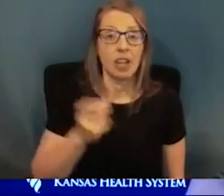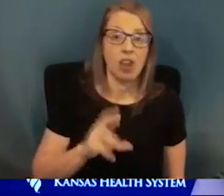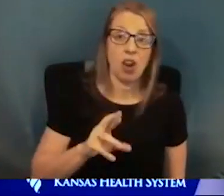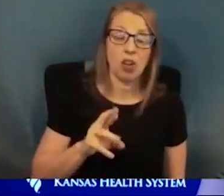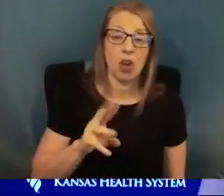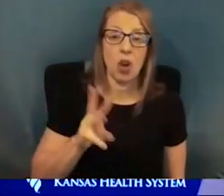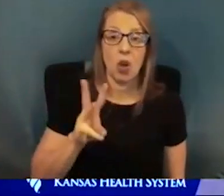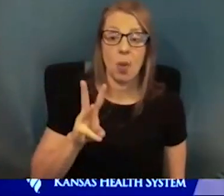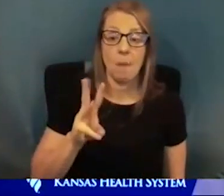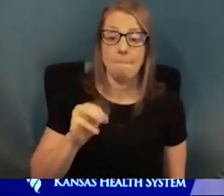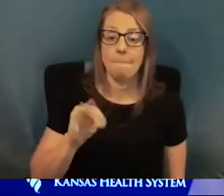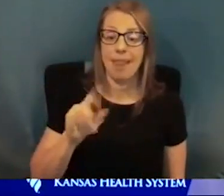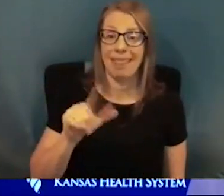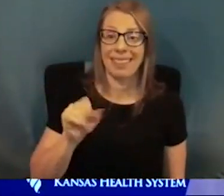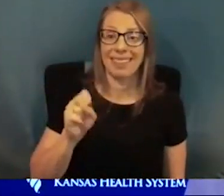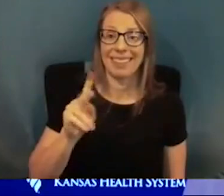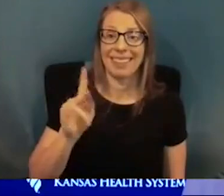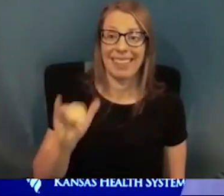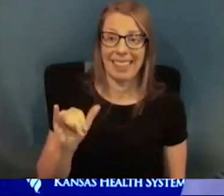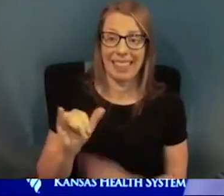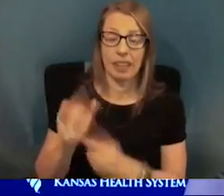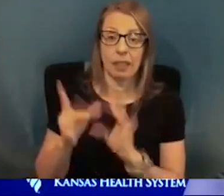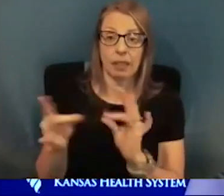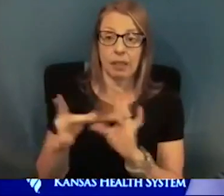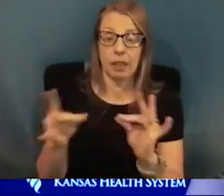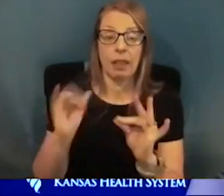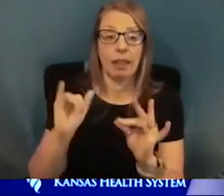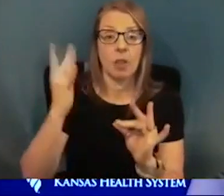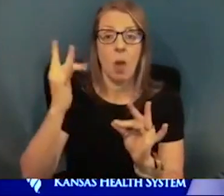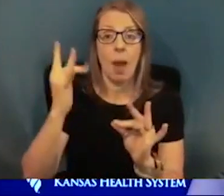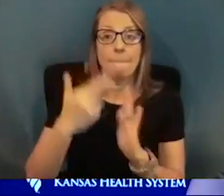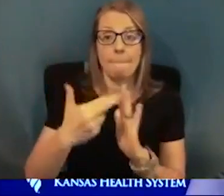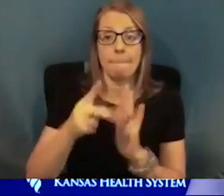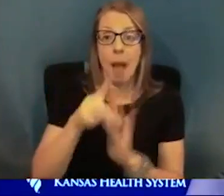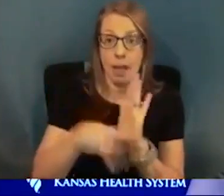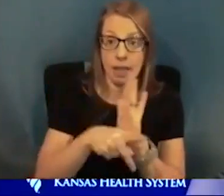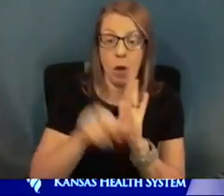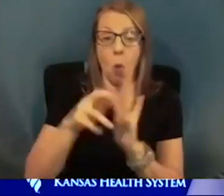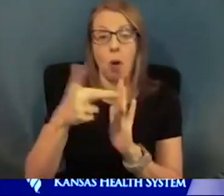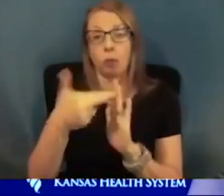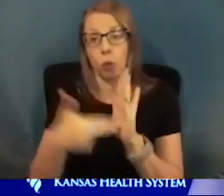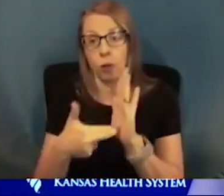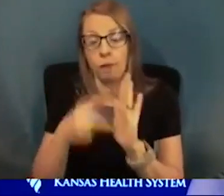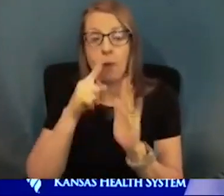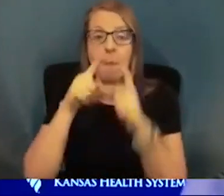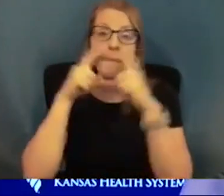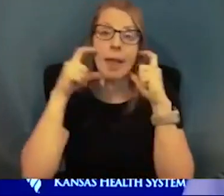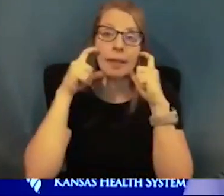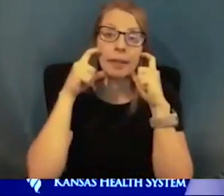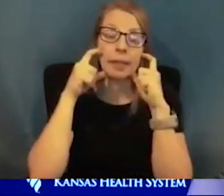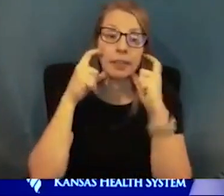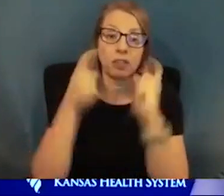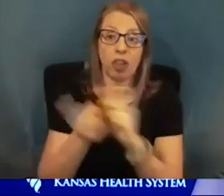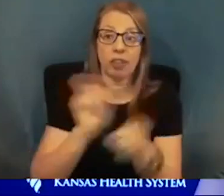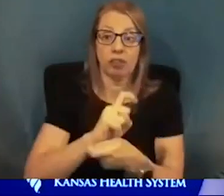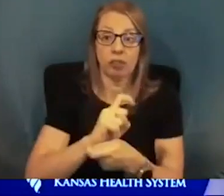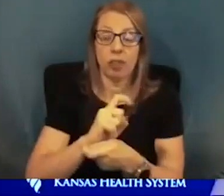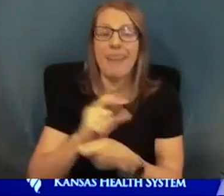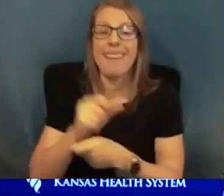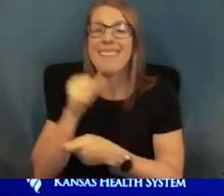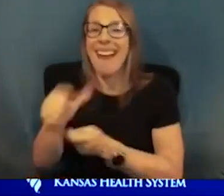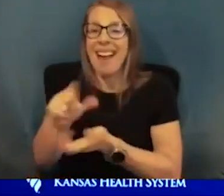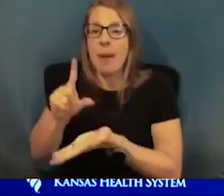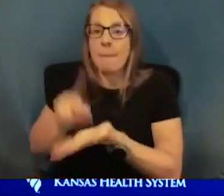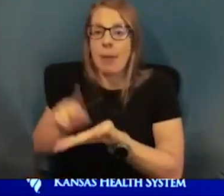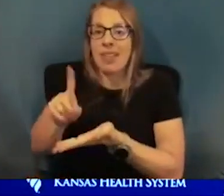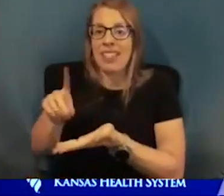stated. That is why the policy or the guidance on masking has changed. Again, unpublished data. We are looking for that data set